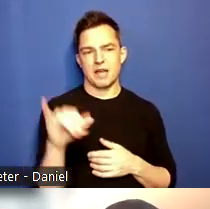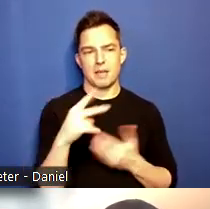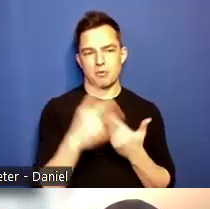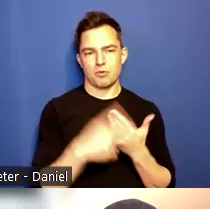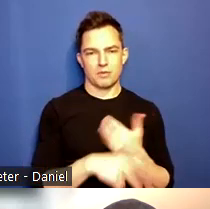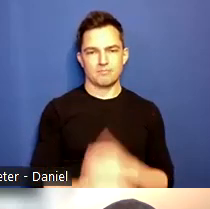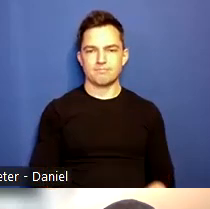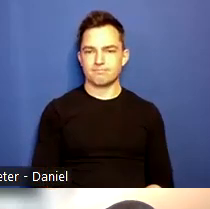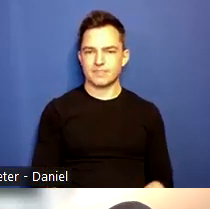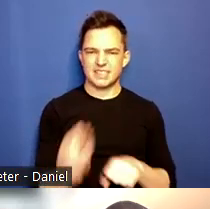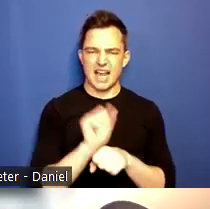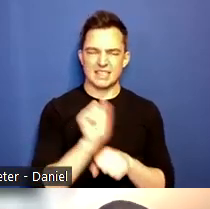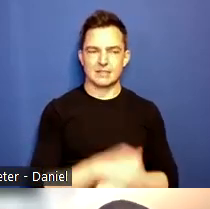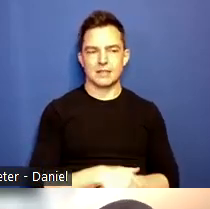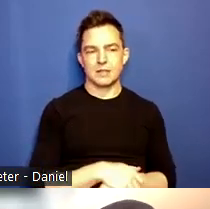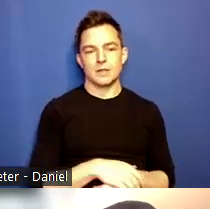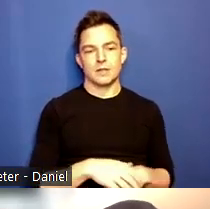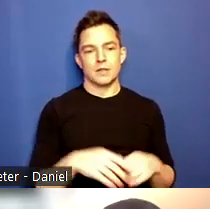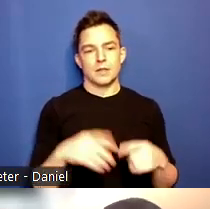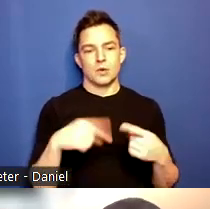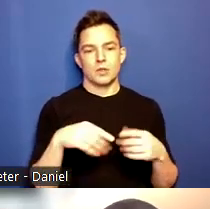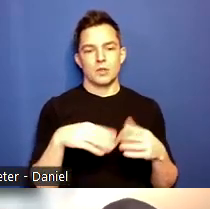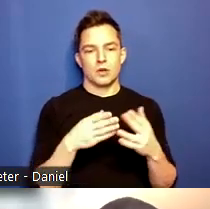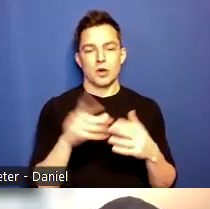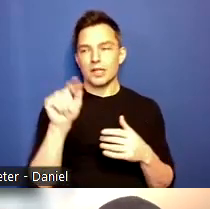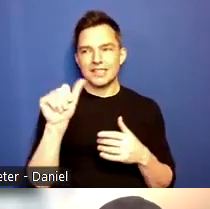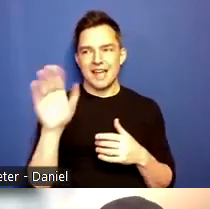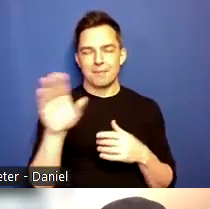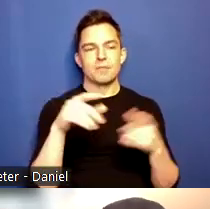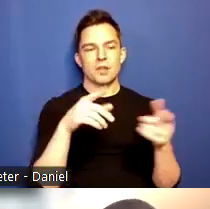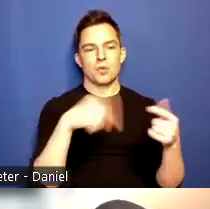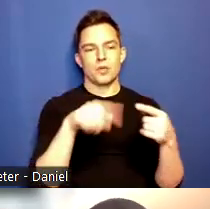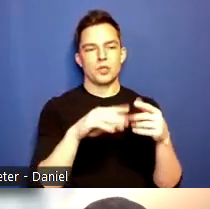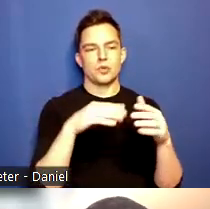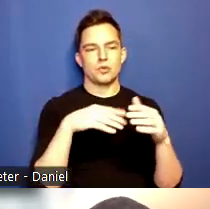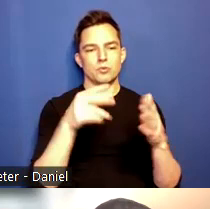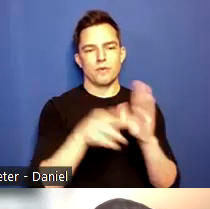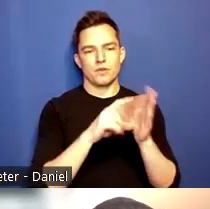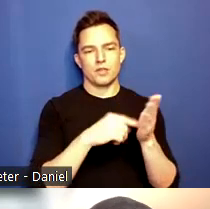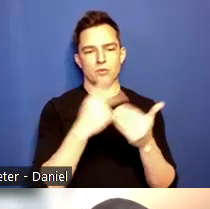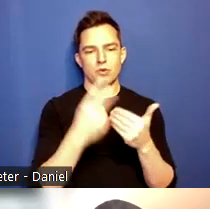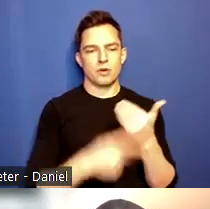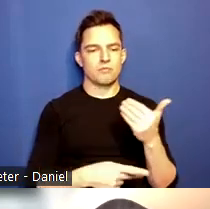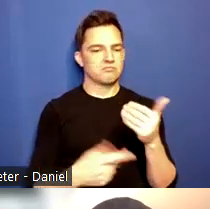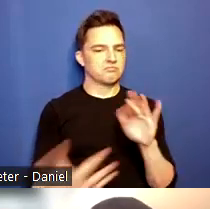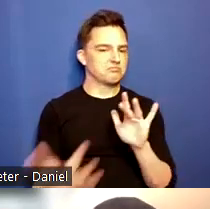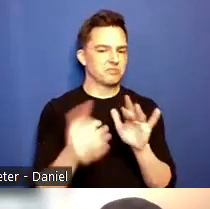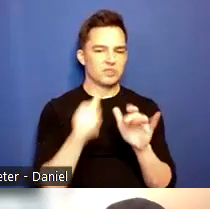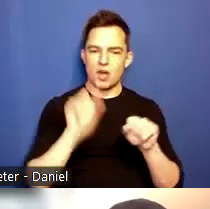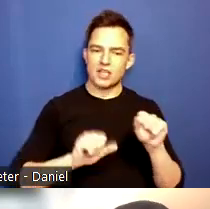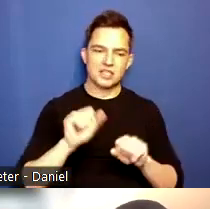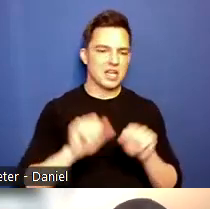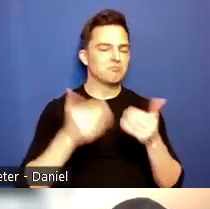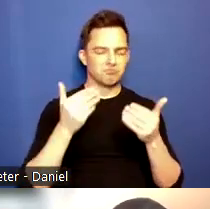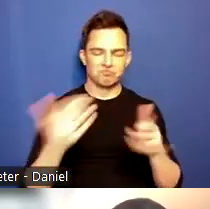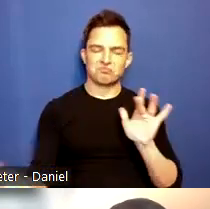tab. As you go through this process, please don't hesitate to reach out to me with any questions about the program, your eligibility,